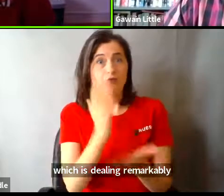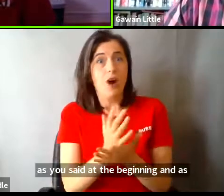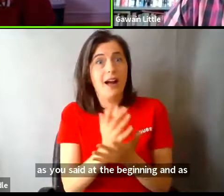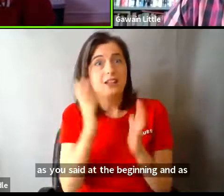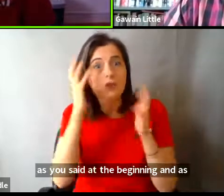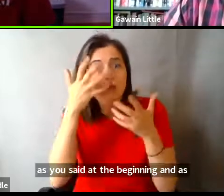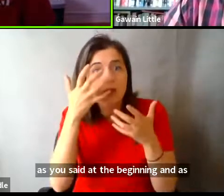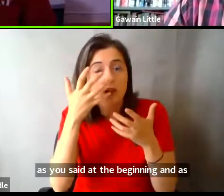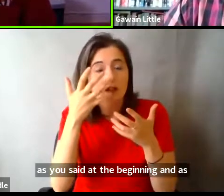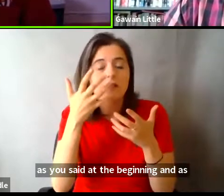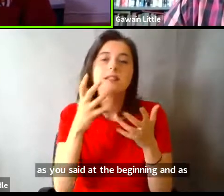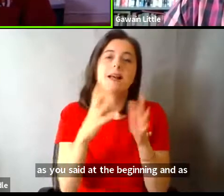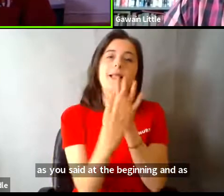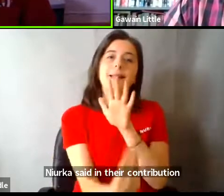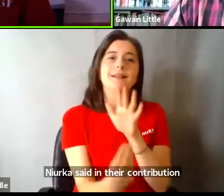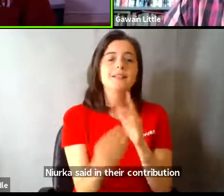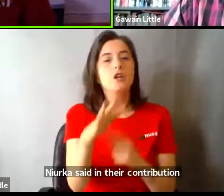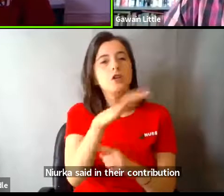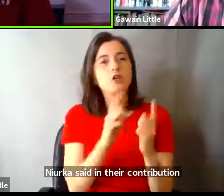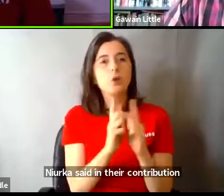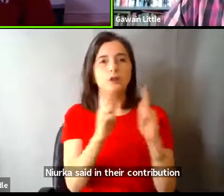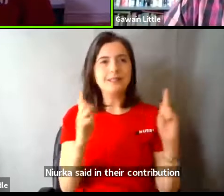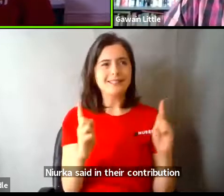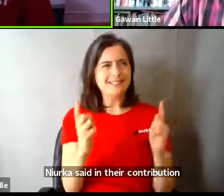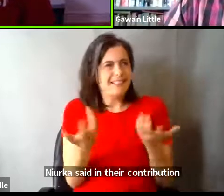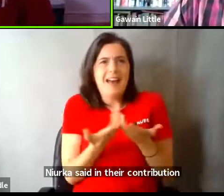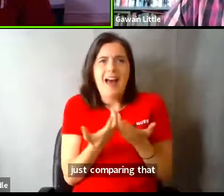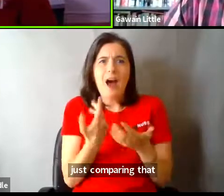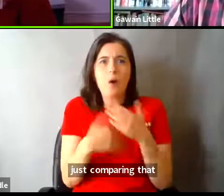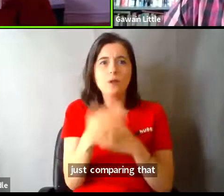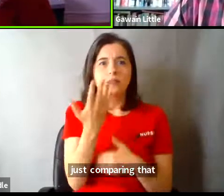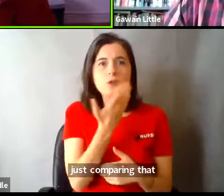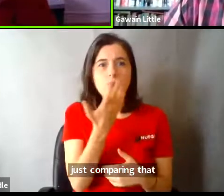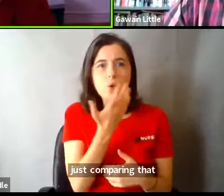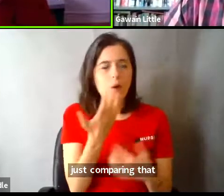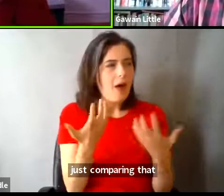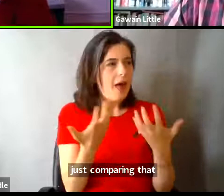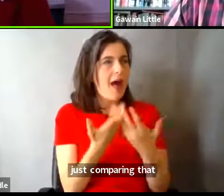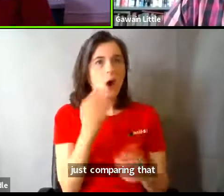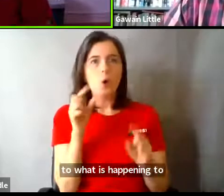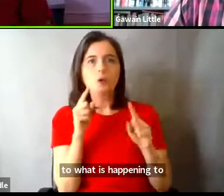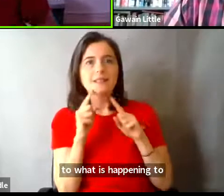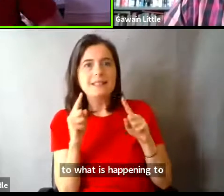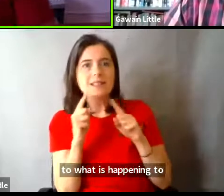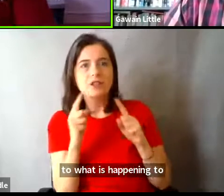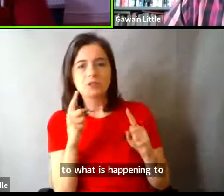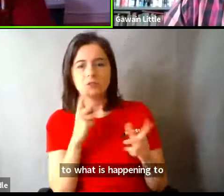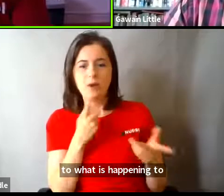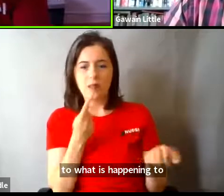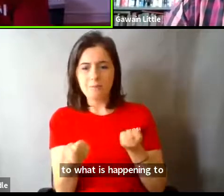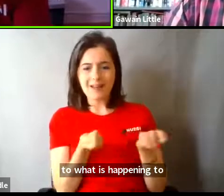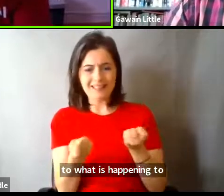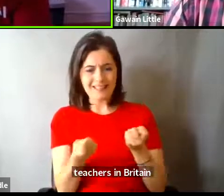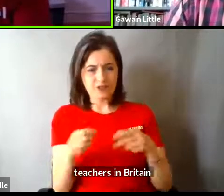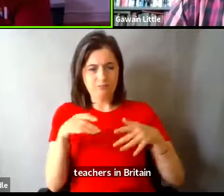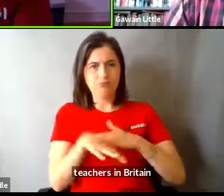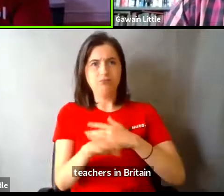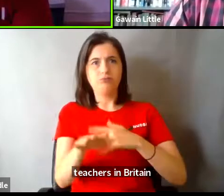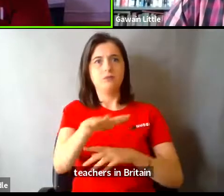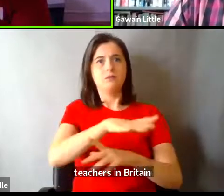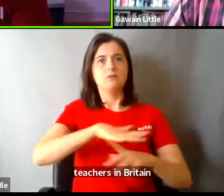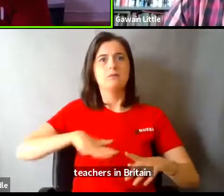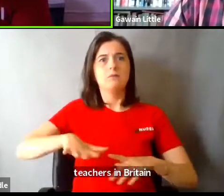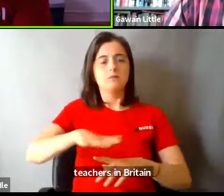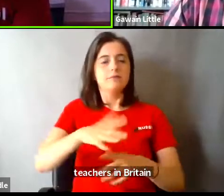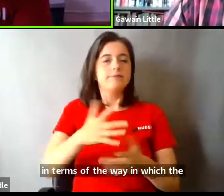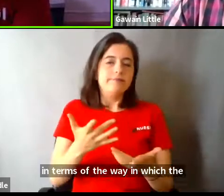how social distancing will operate in schools, how teachers will manage the school situation, and so on. And I just thought it was